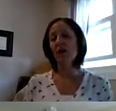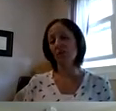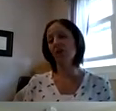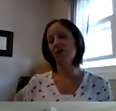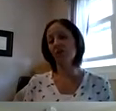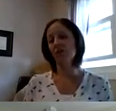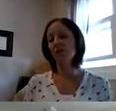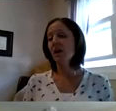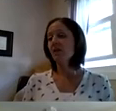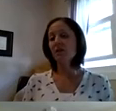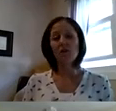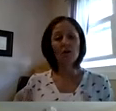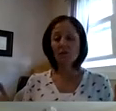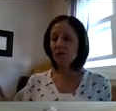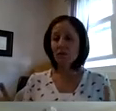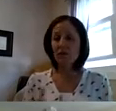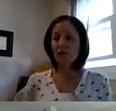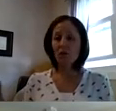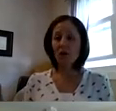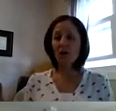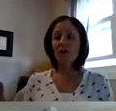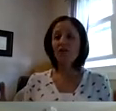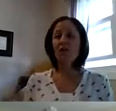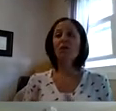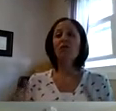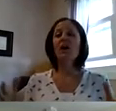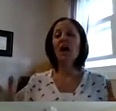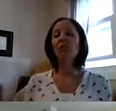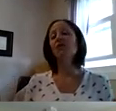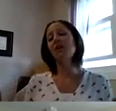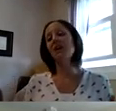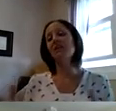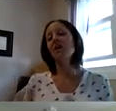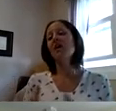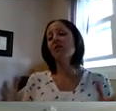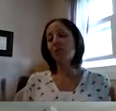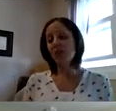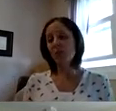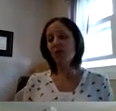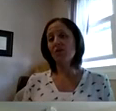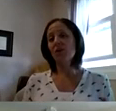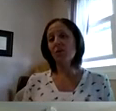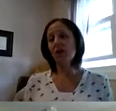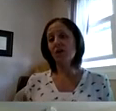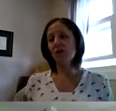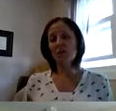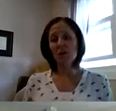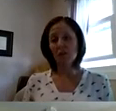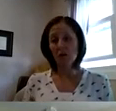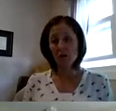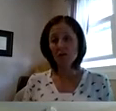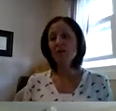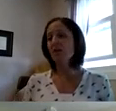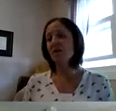underserved populations. These are organizations that provide opportunities for people within their community to